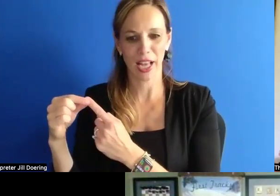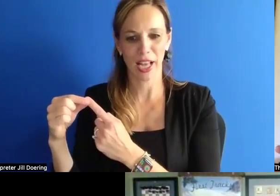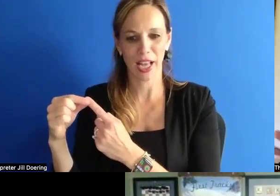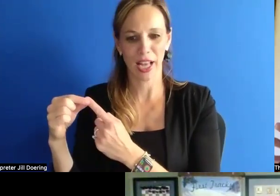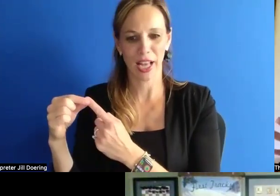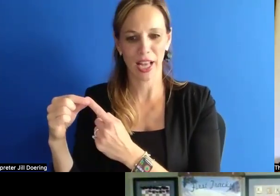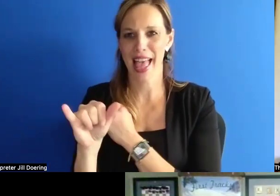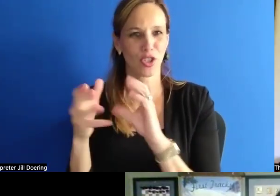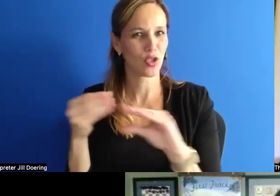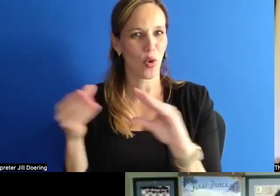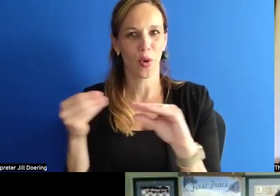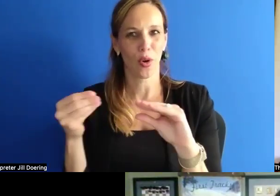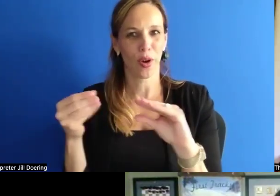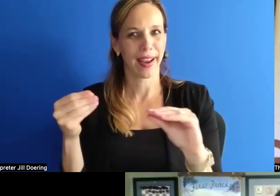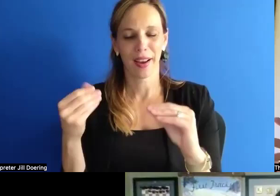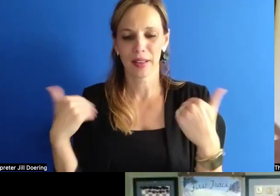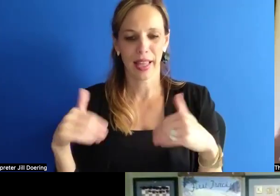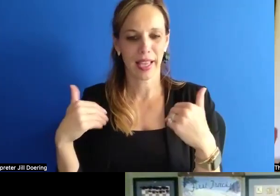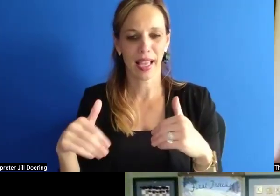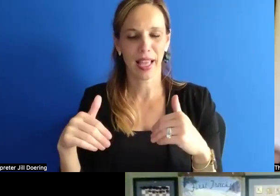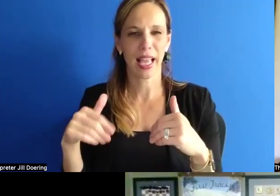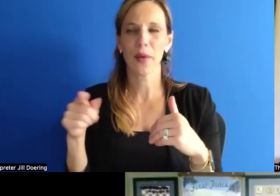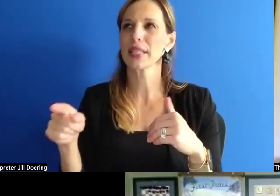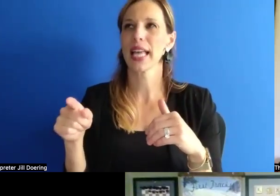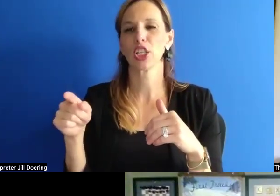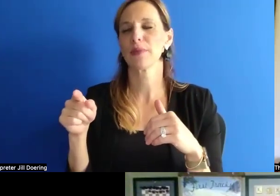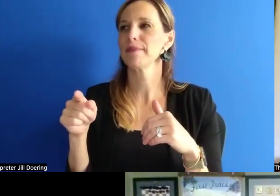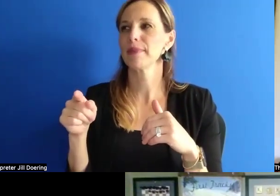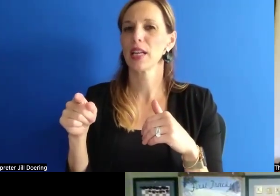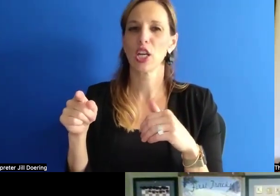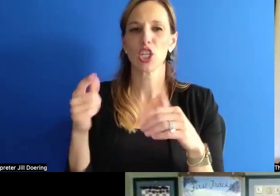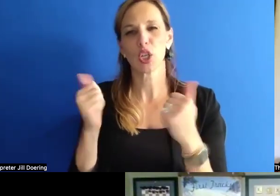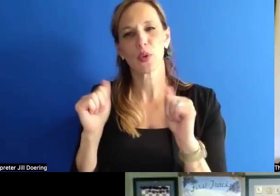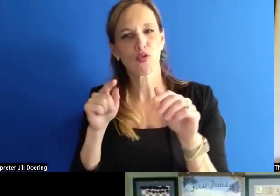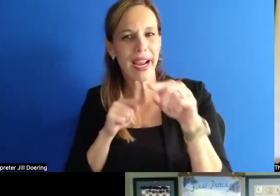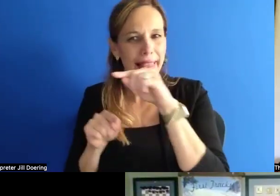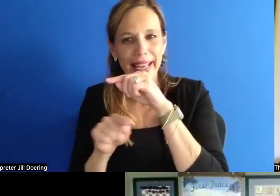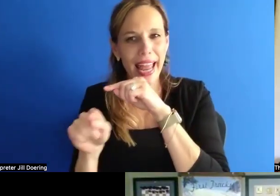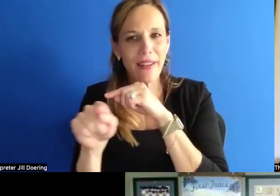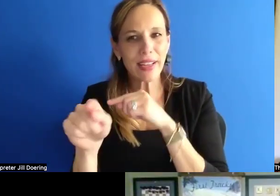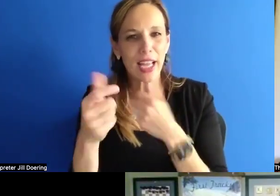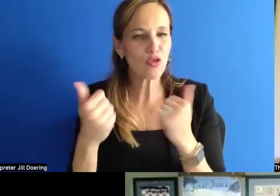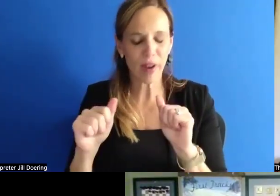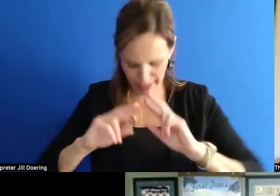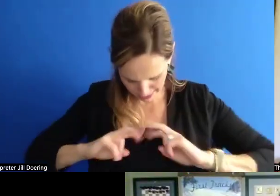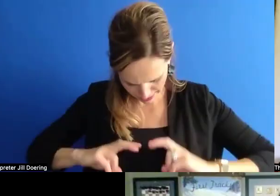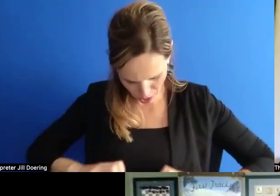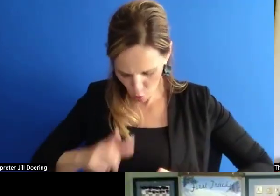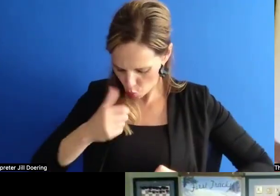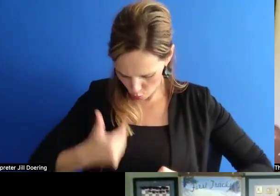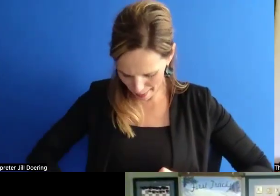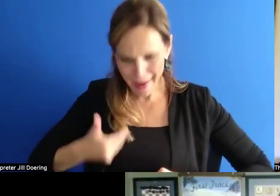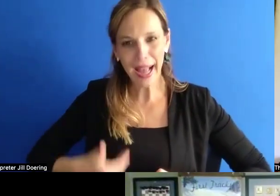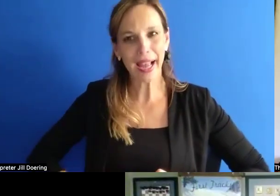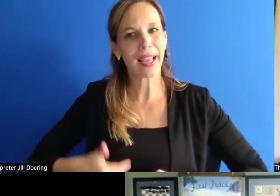was kind of like navigating and trying to find herself and trying to find who she really is.